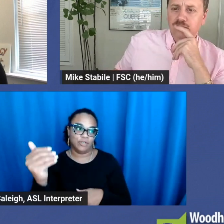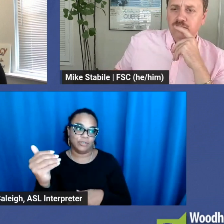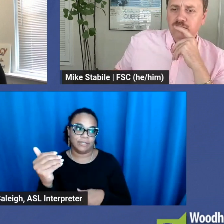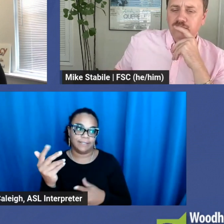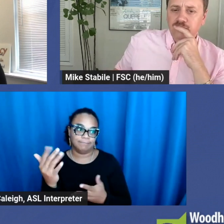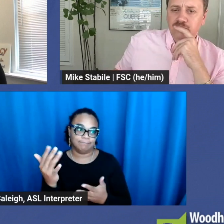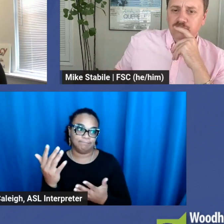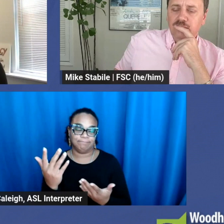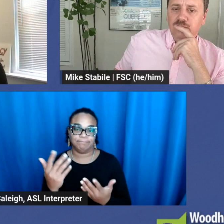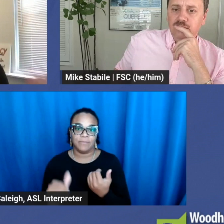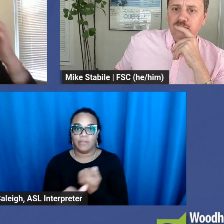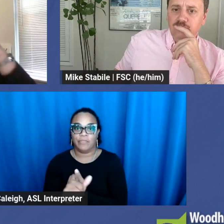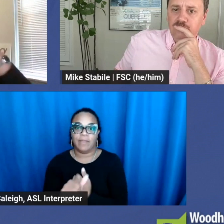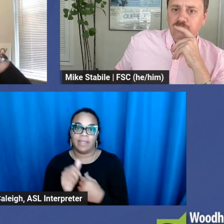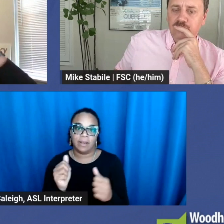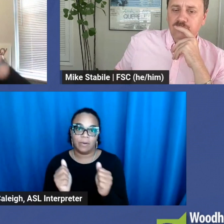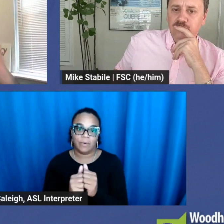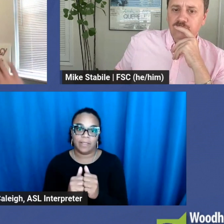being threatened with,